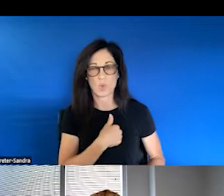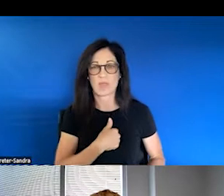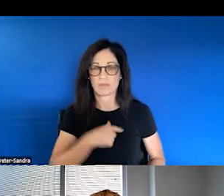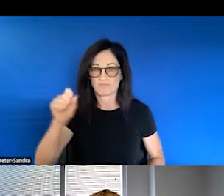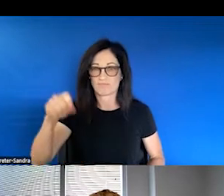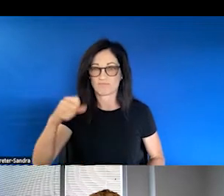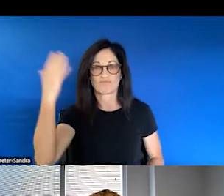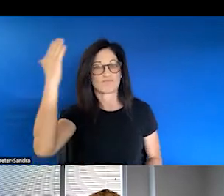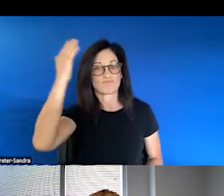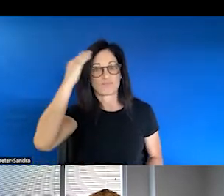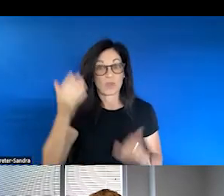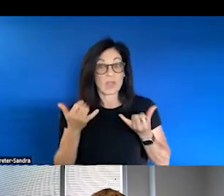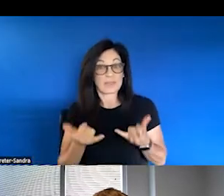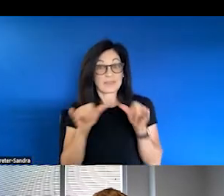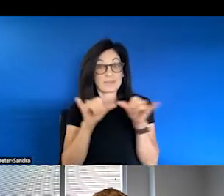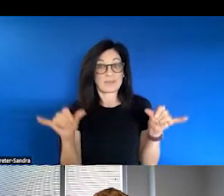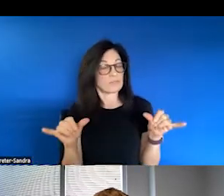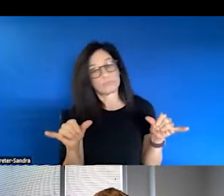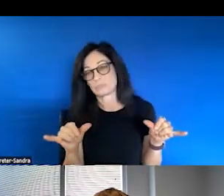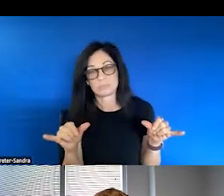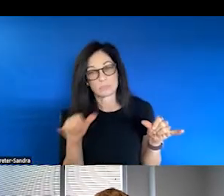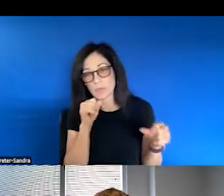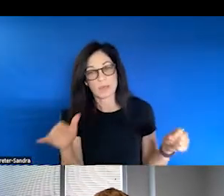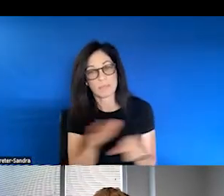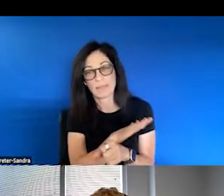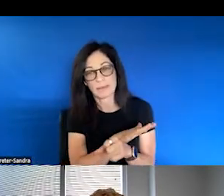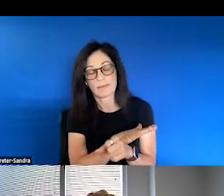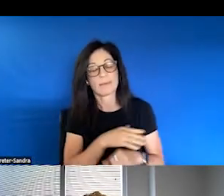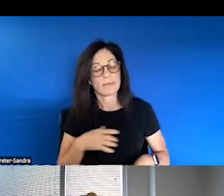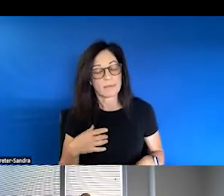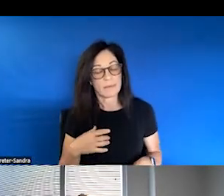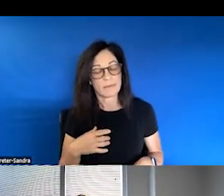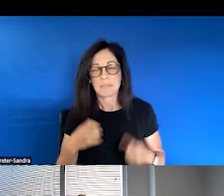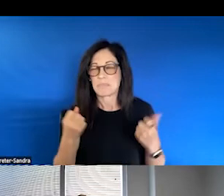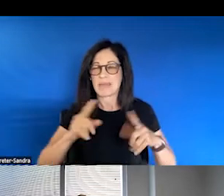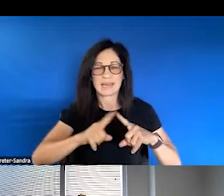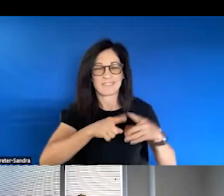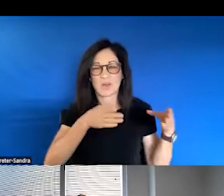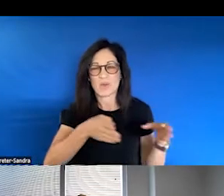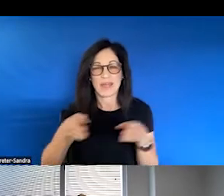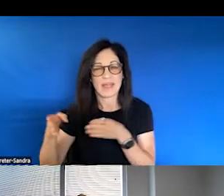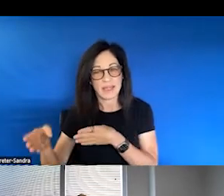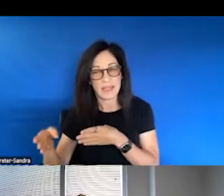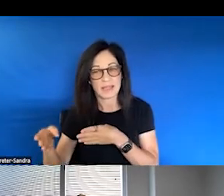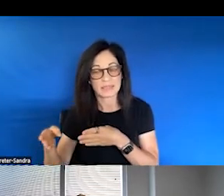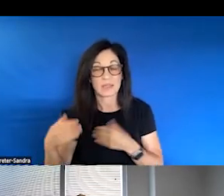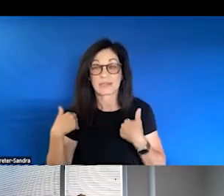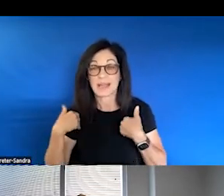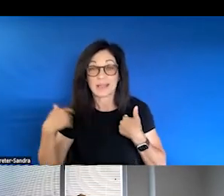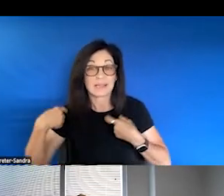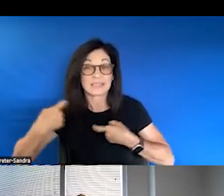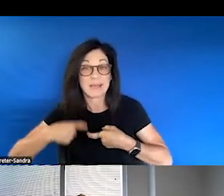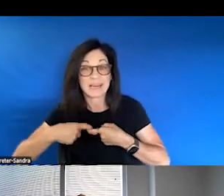the existing system is not complete, in a number of different ways. For example, you do Spanish language